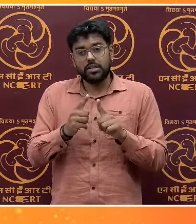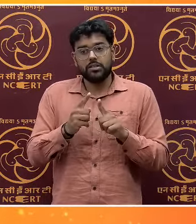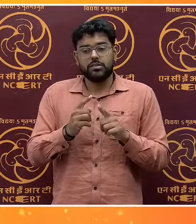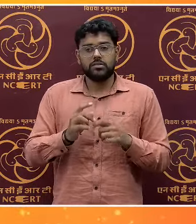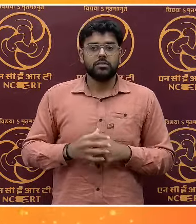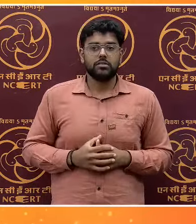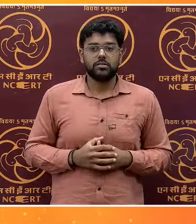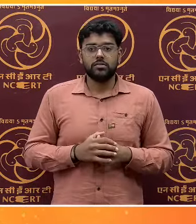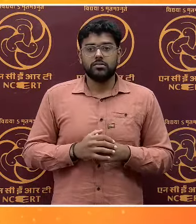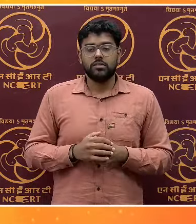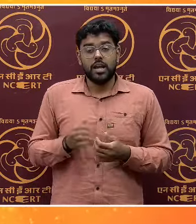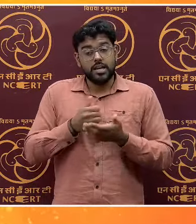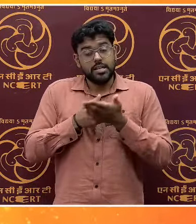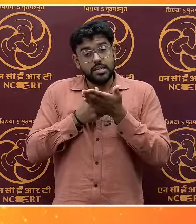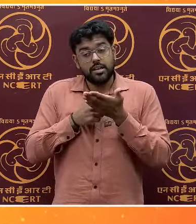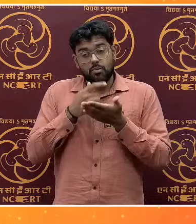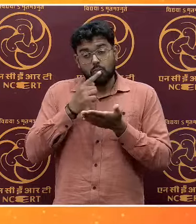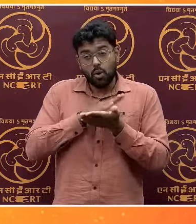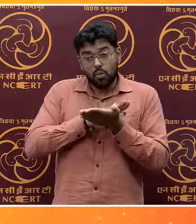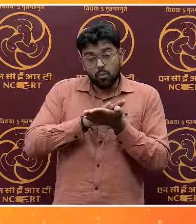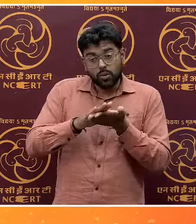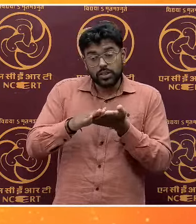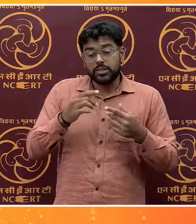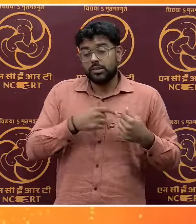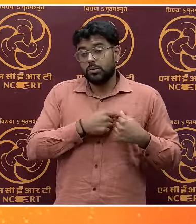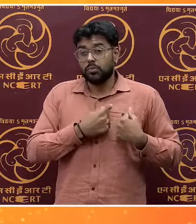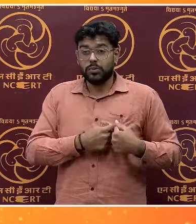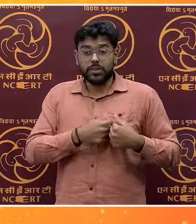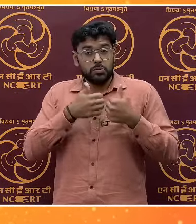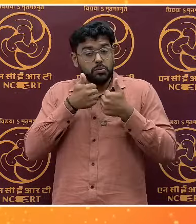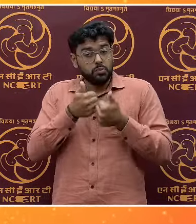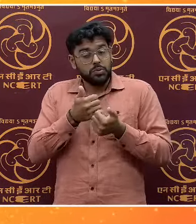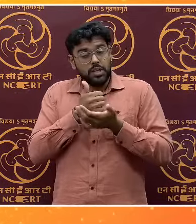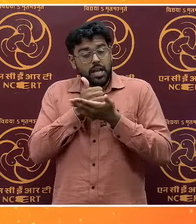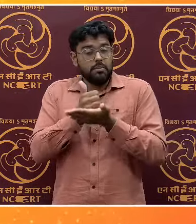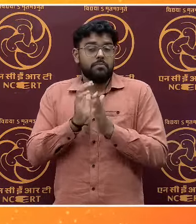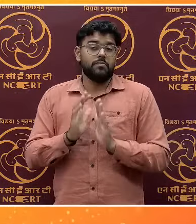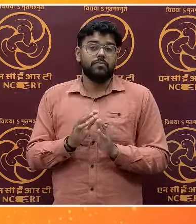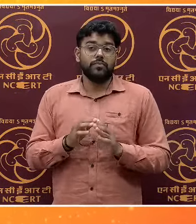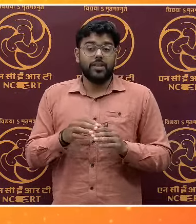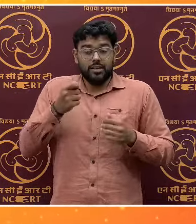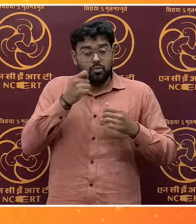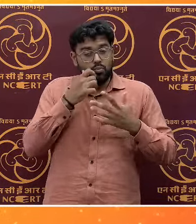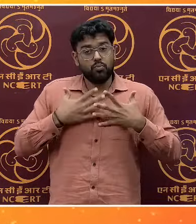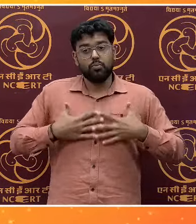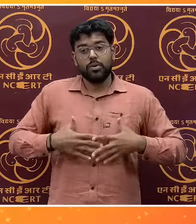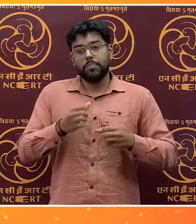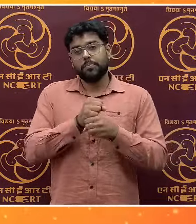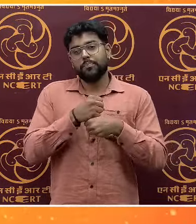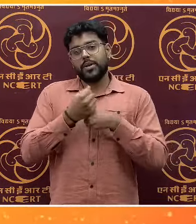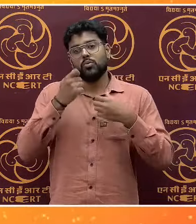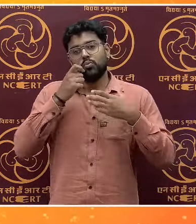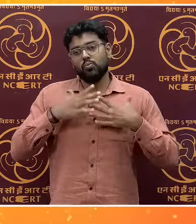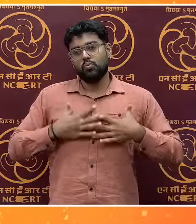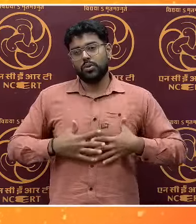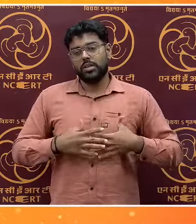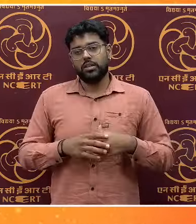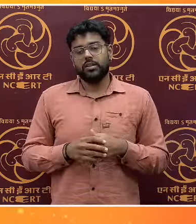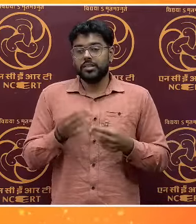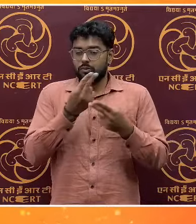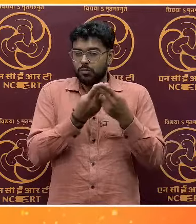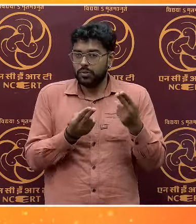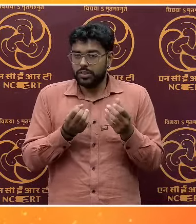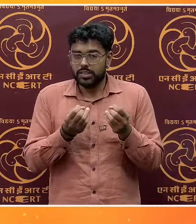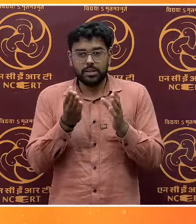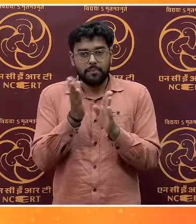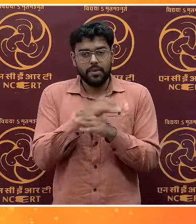ma'am, empathy and kindness are such things that make human actually human. Yes. And before moving to the poem, let Hmm. me